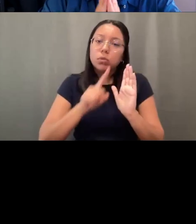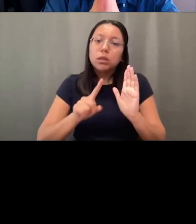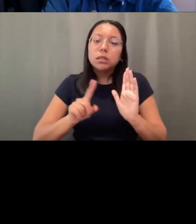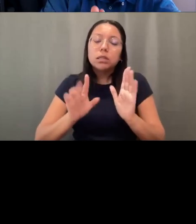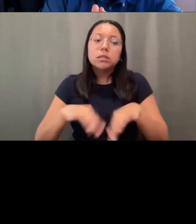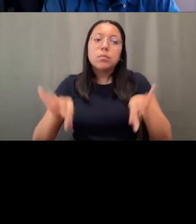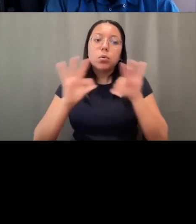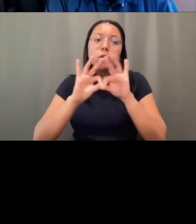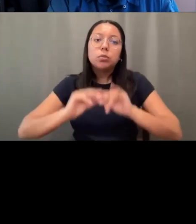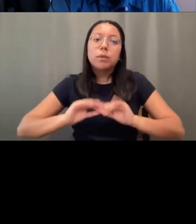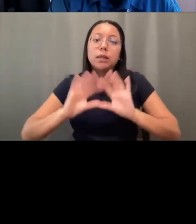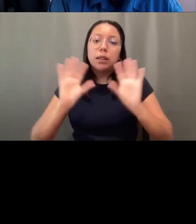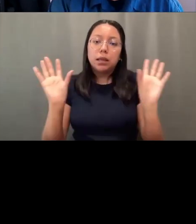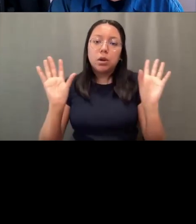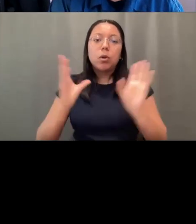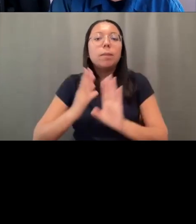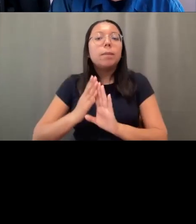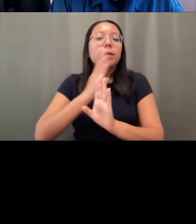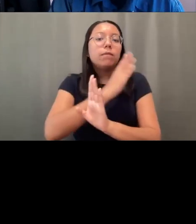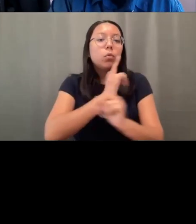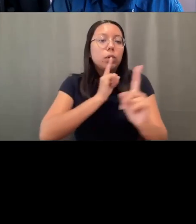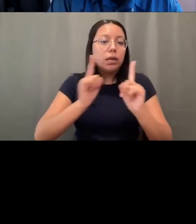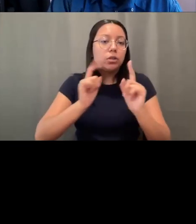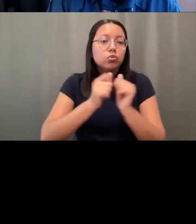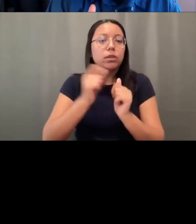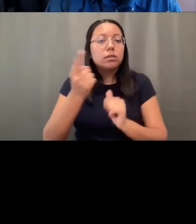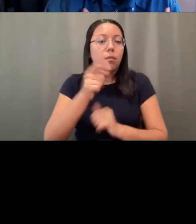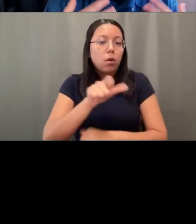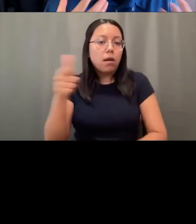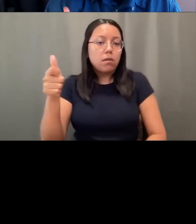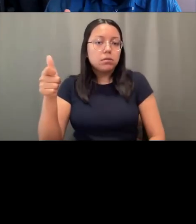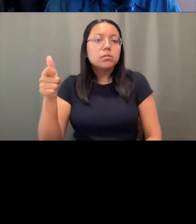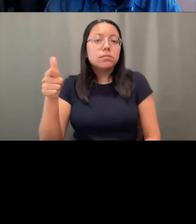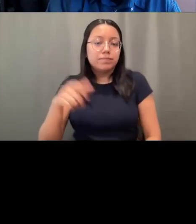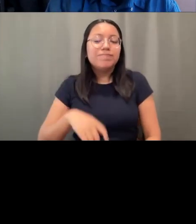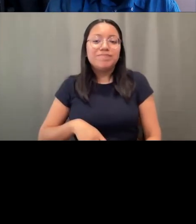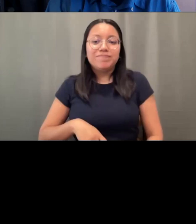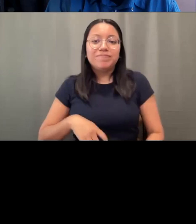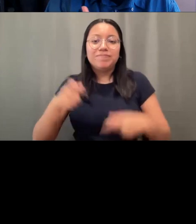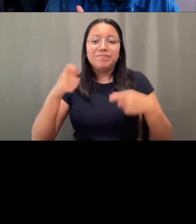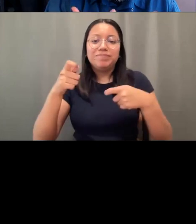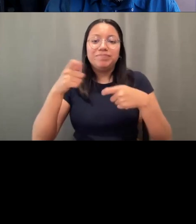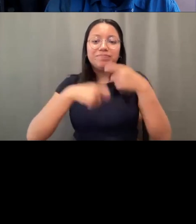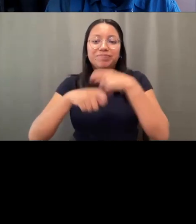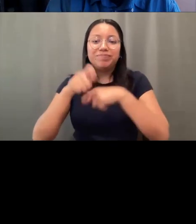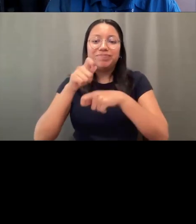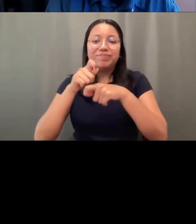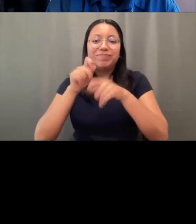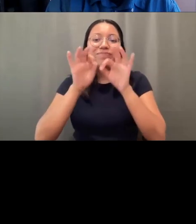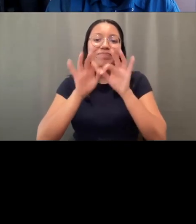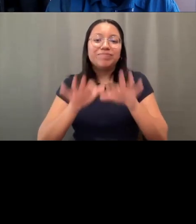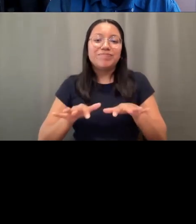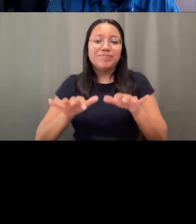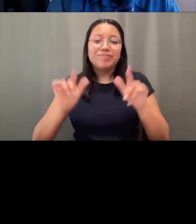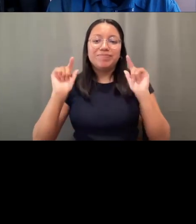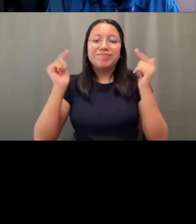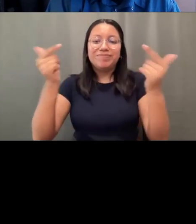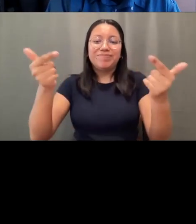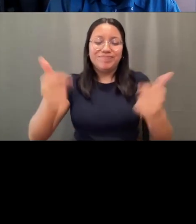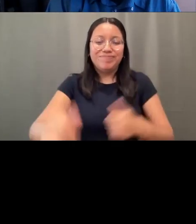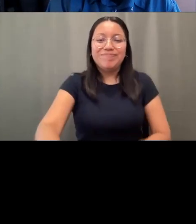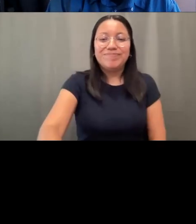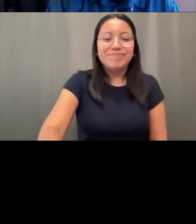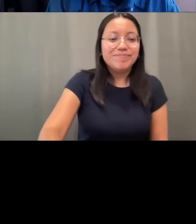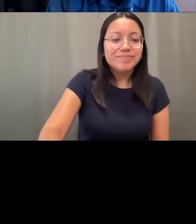ourselves before we engage with somebody else. Um, so being really clear, like if we want to say something, if we want